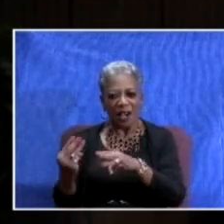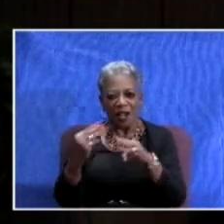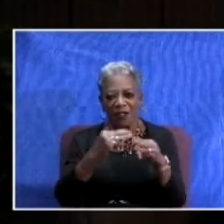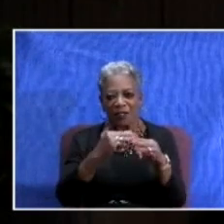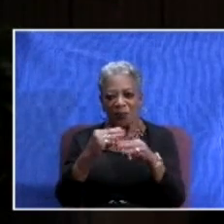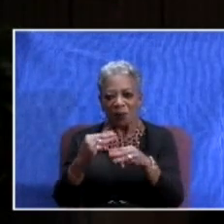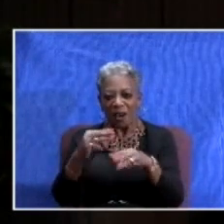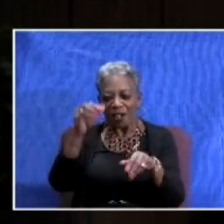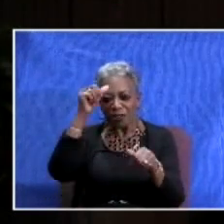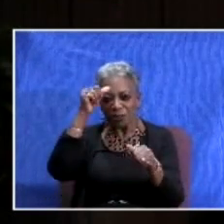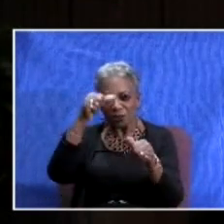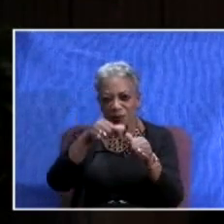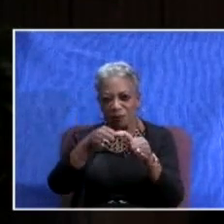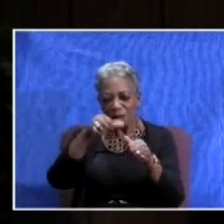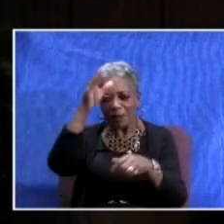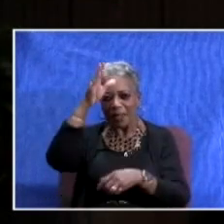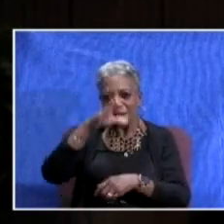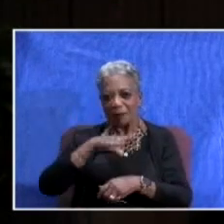the first